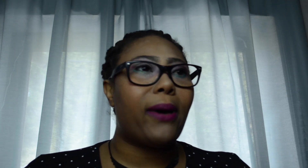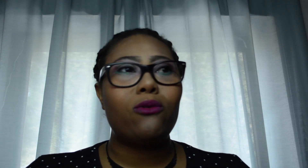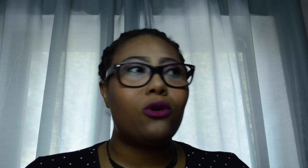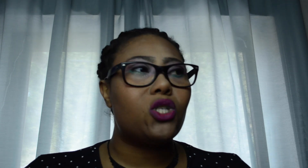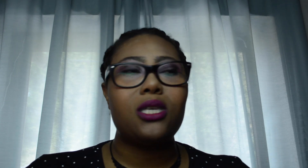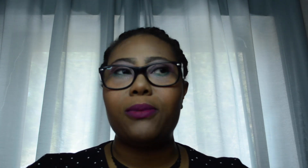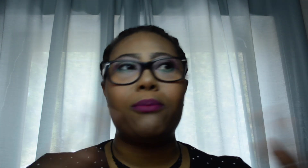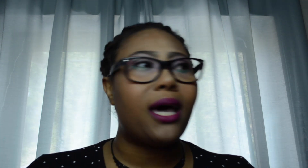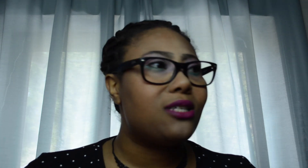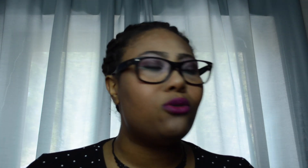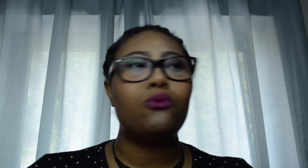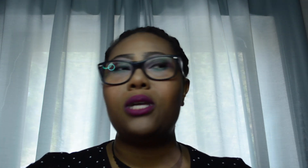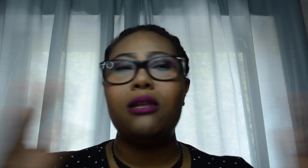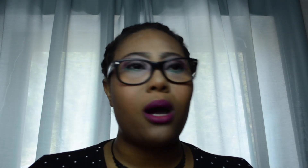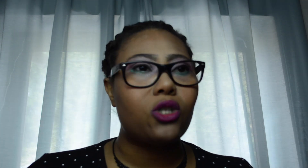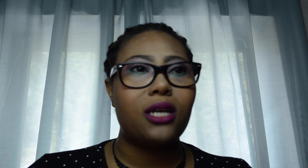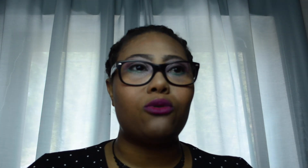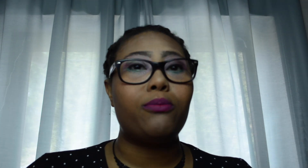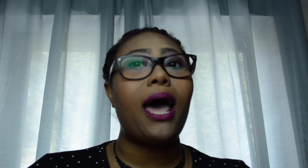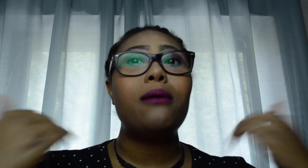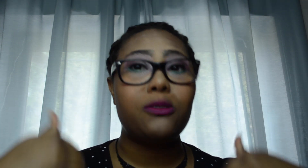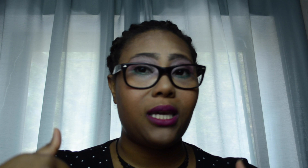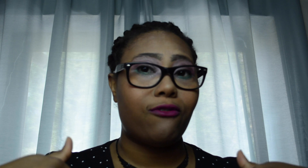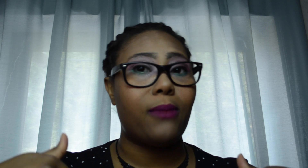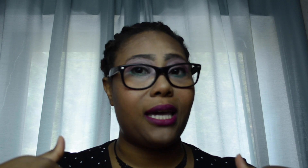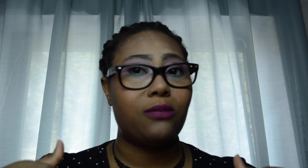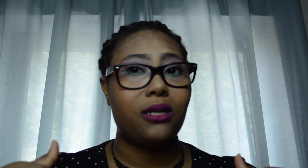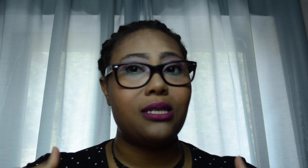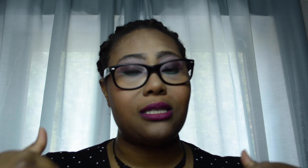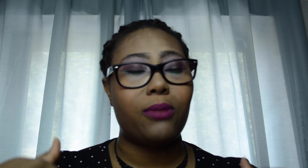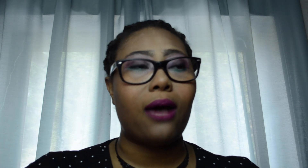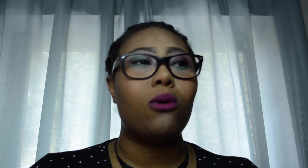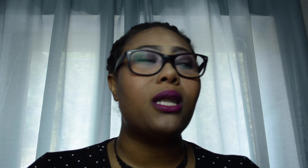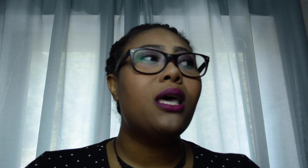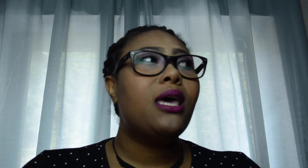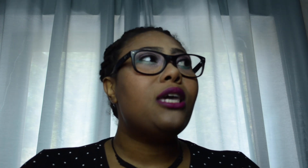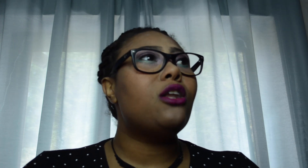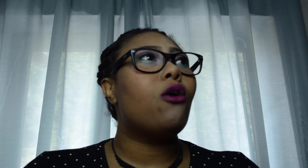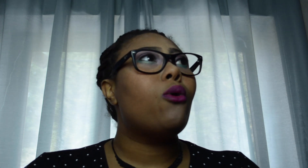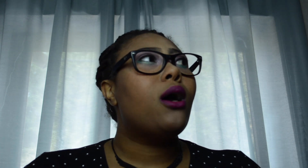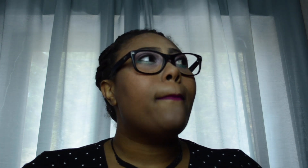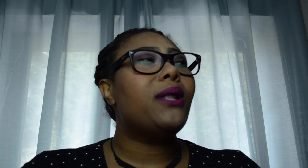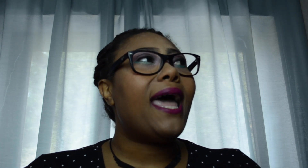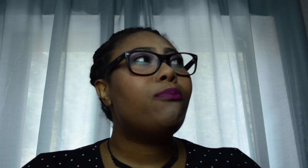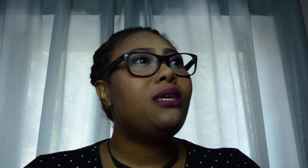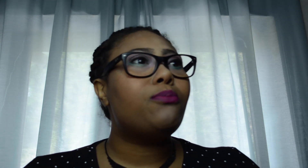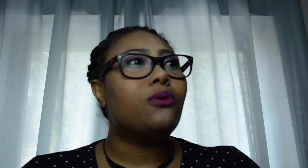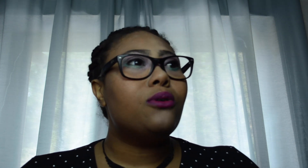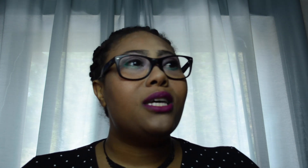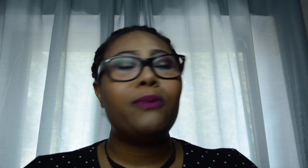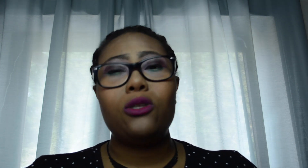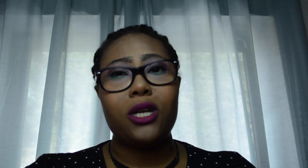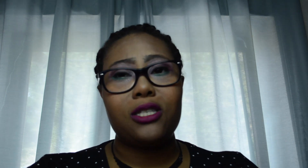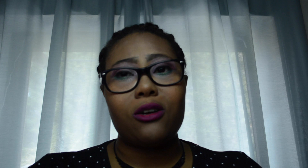this microaggressions can be applied to any marginalized group, but I'm speaking from my experience as a Black woman. You know, Black